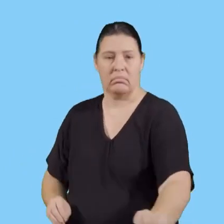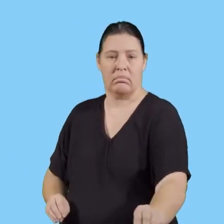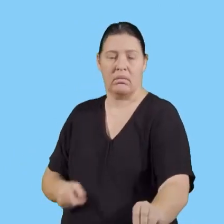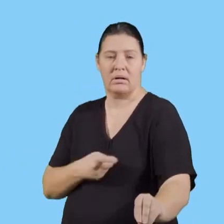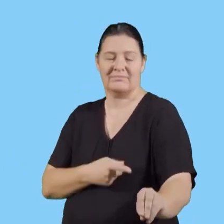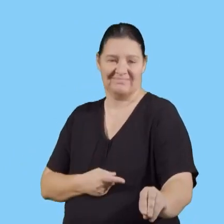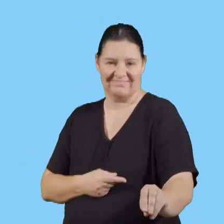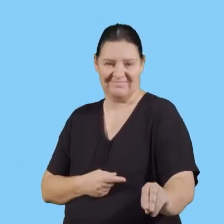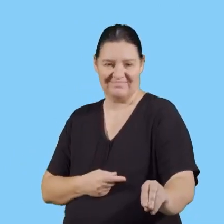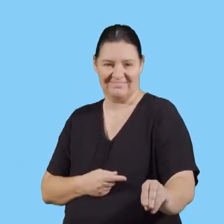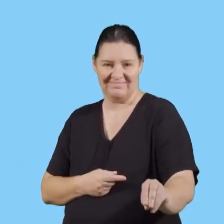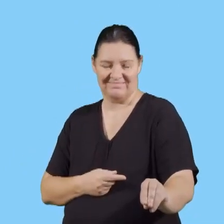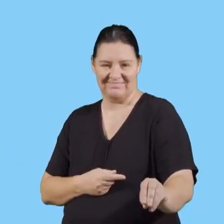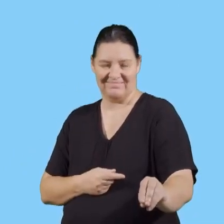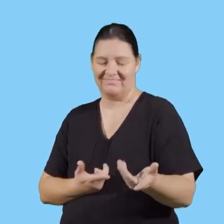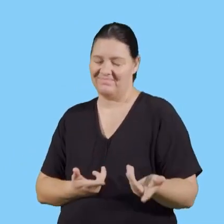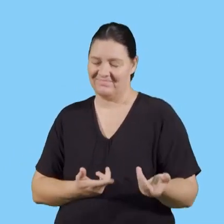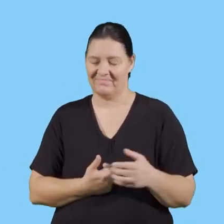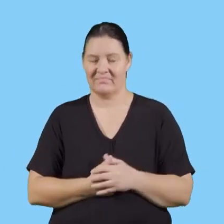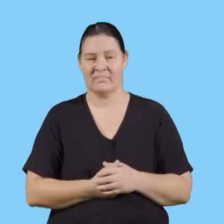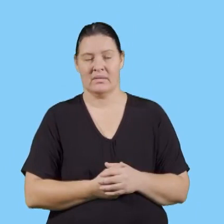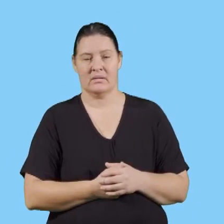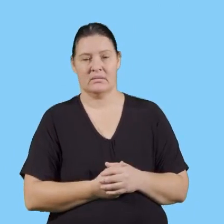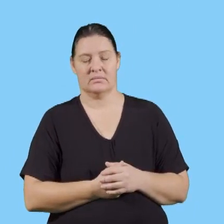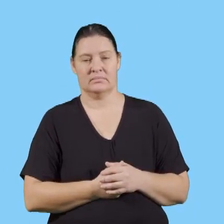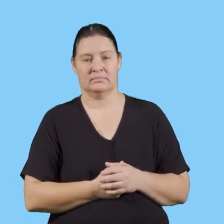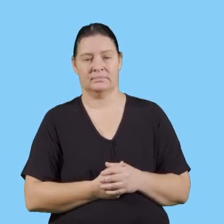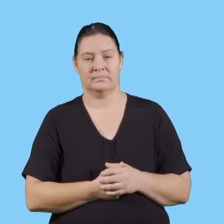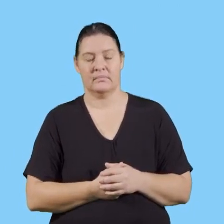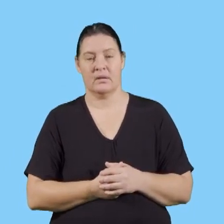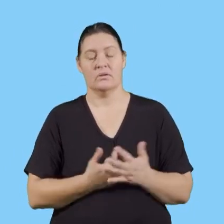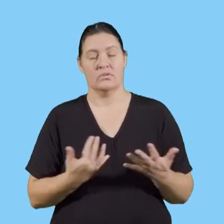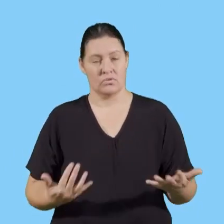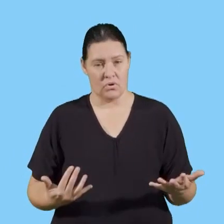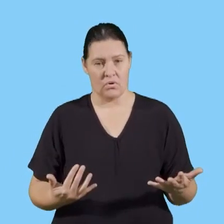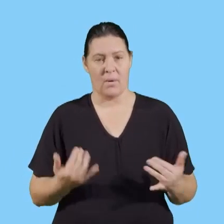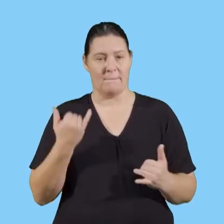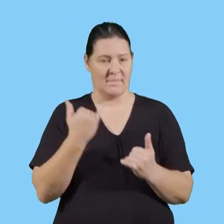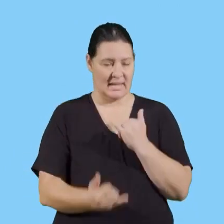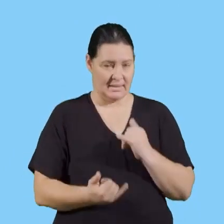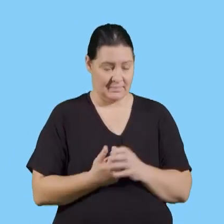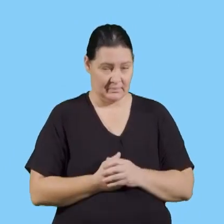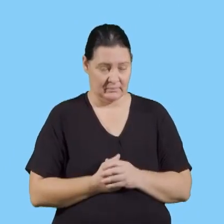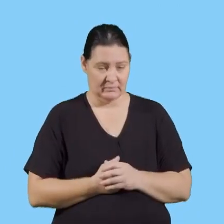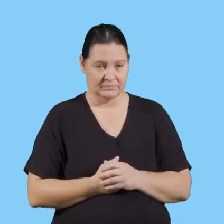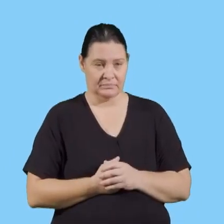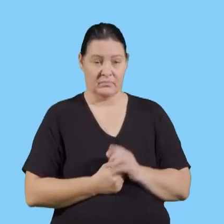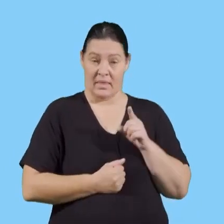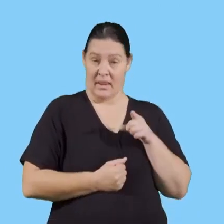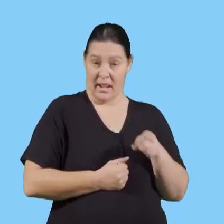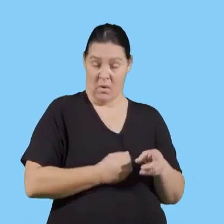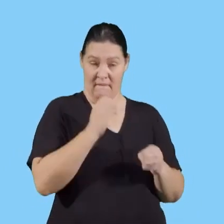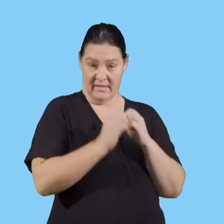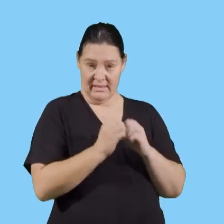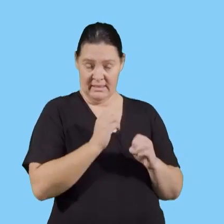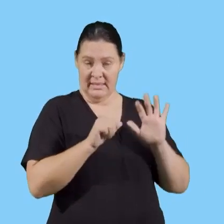was incorrectly debited against the account of AB wholesalers. That is the mistake. When we come here now,